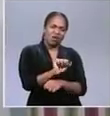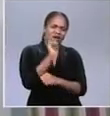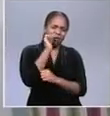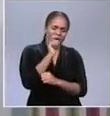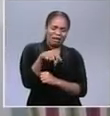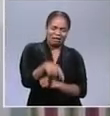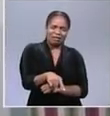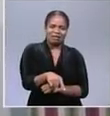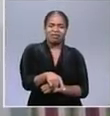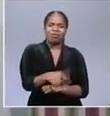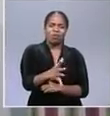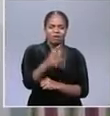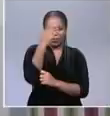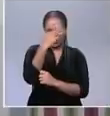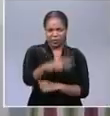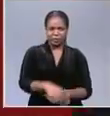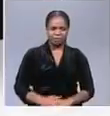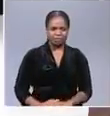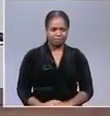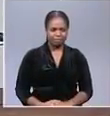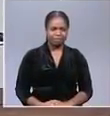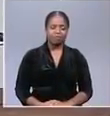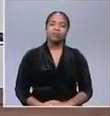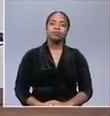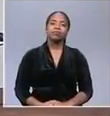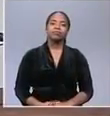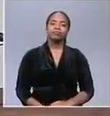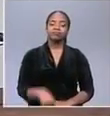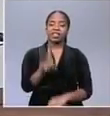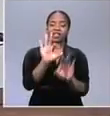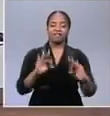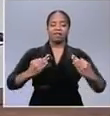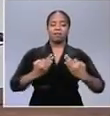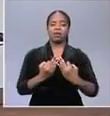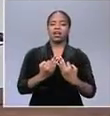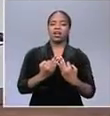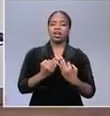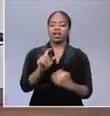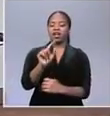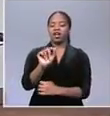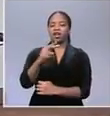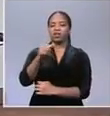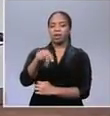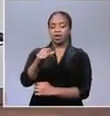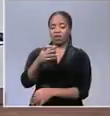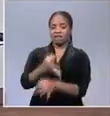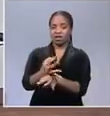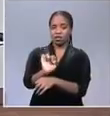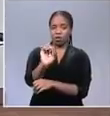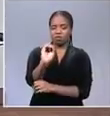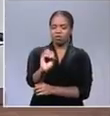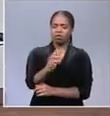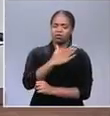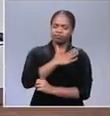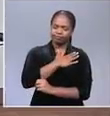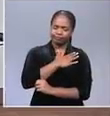pit in Soshanguve. To Tapelo's family and his father who's here, we wish